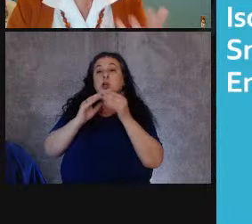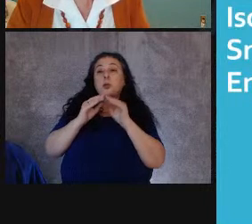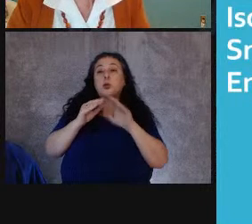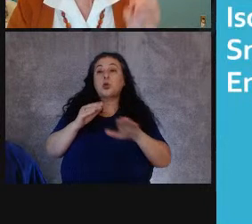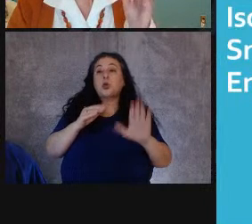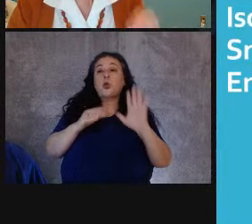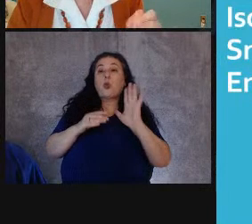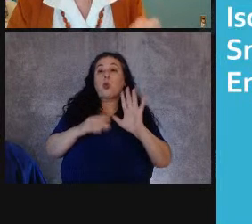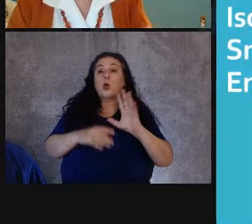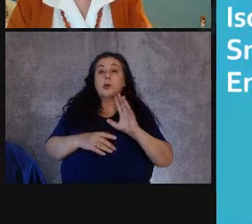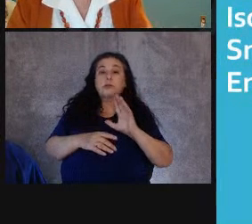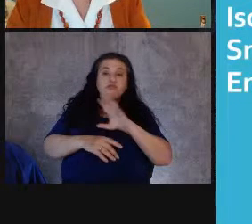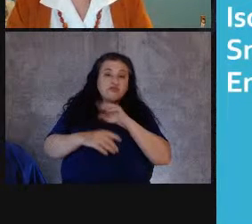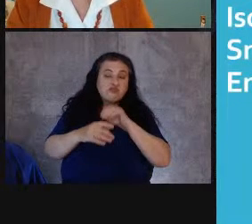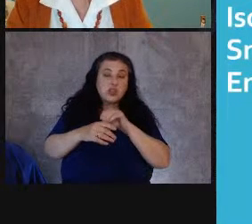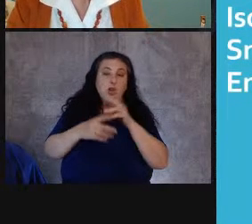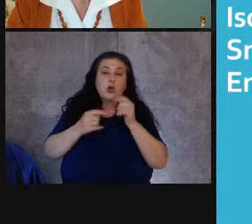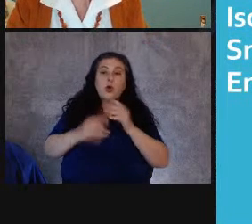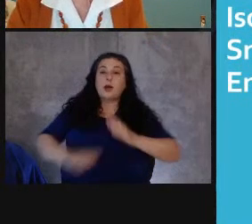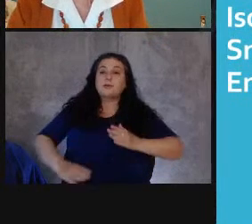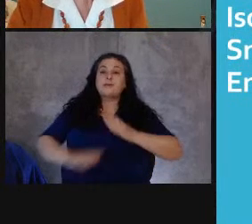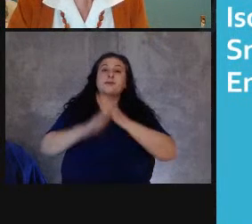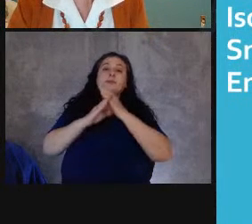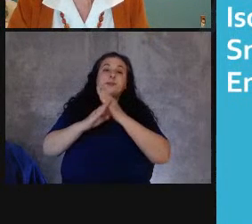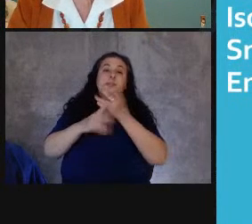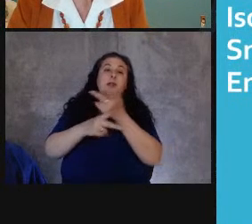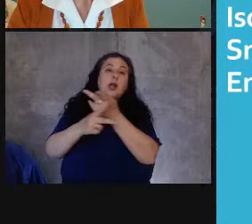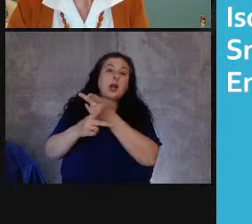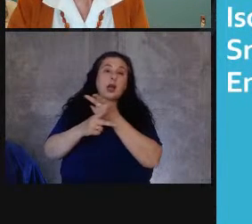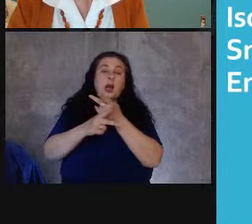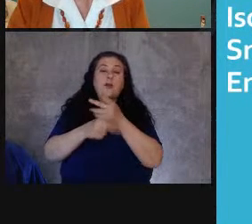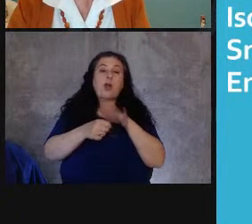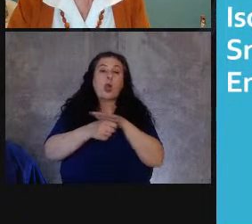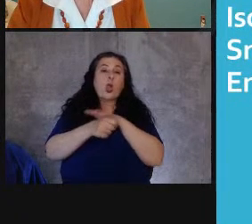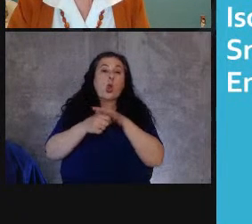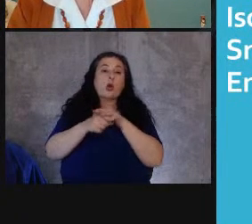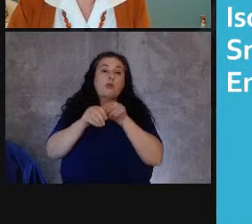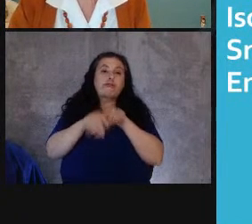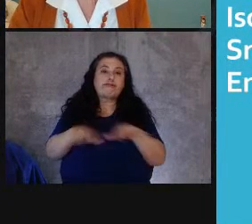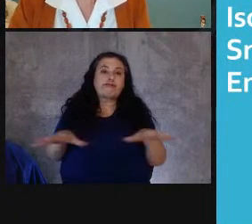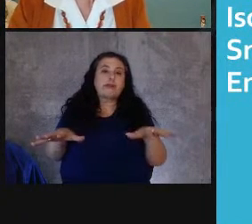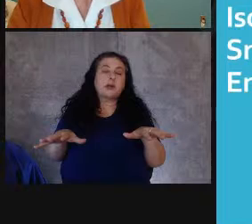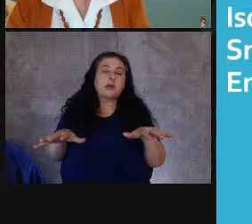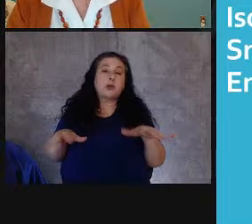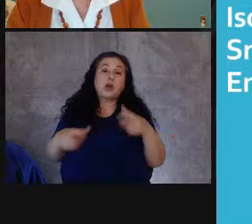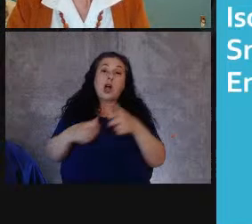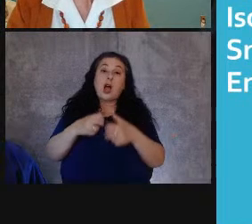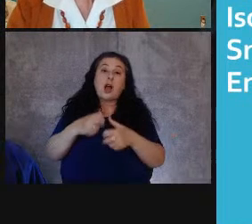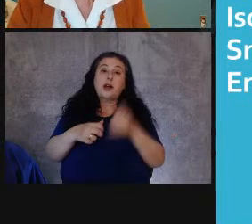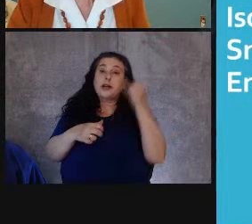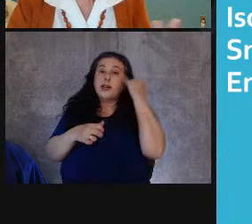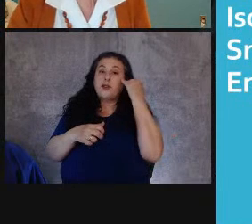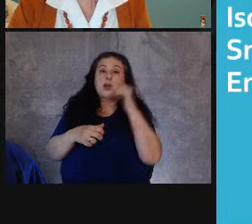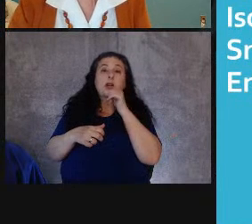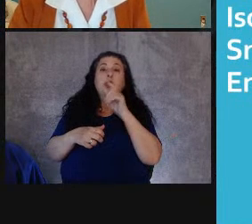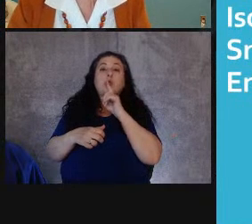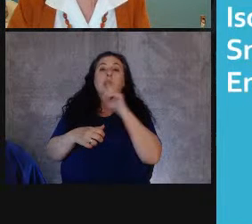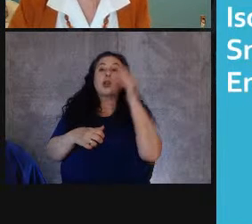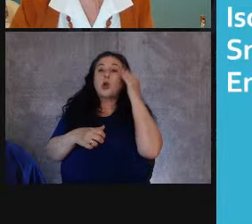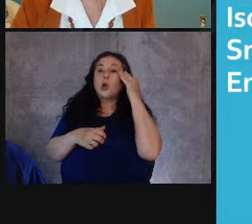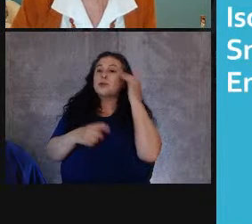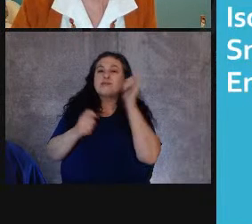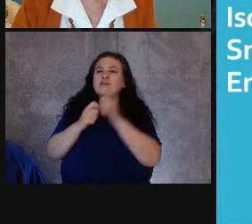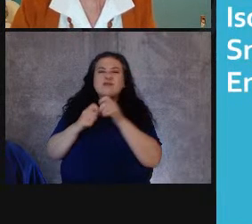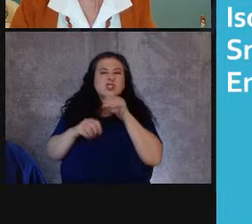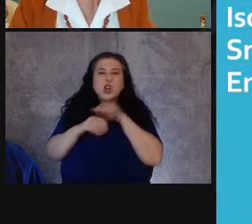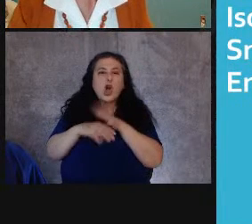communities would engage in to try to address a local outbreak. It was hard if you didn't really know precisely what